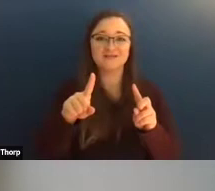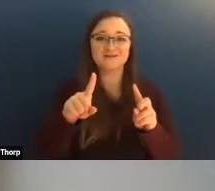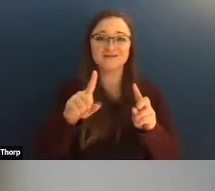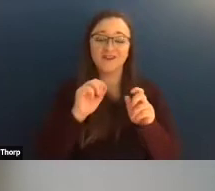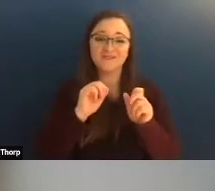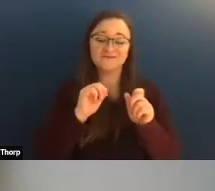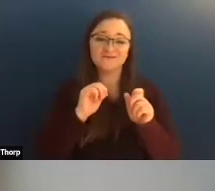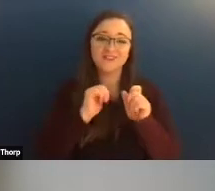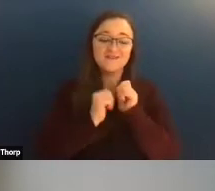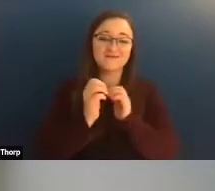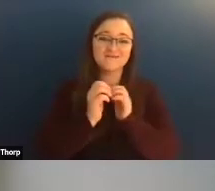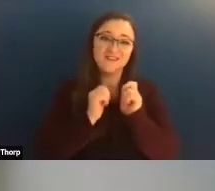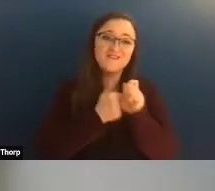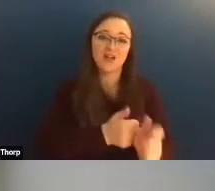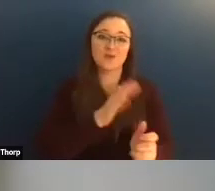very important.